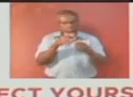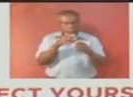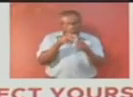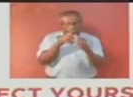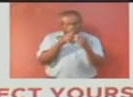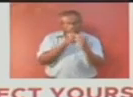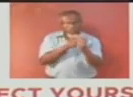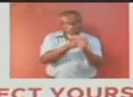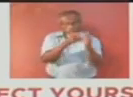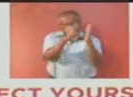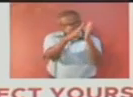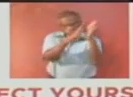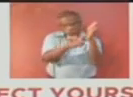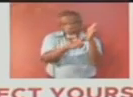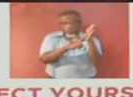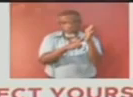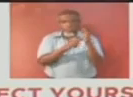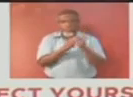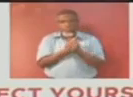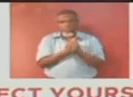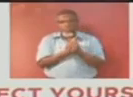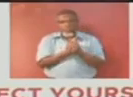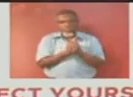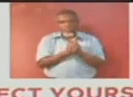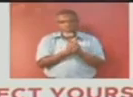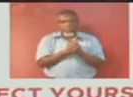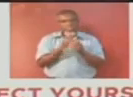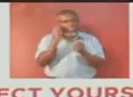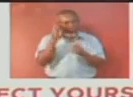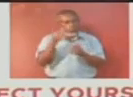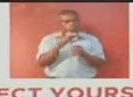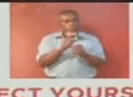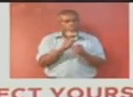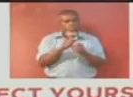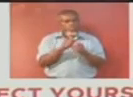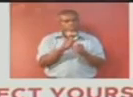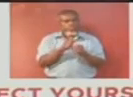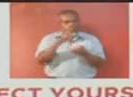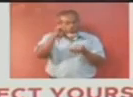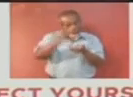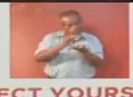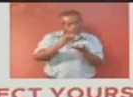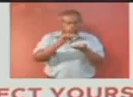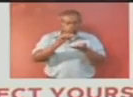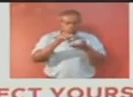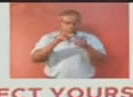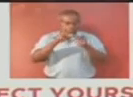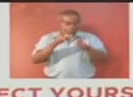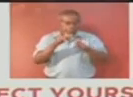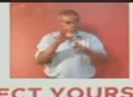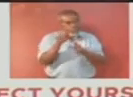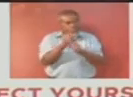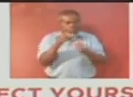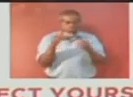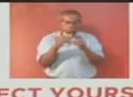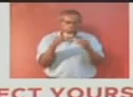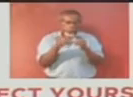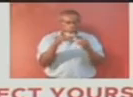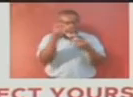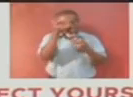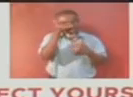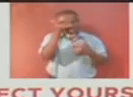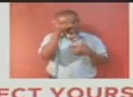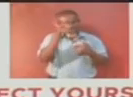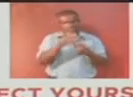in time, all of those things will help to improve the outlook by reducing the risk of ill people coming into contact with